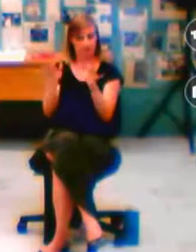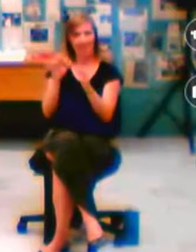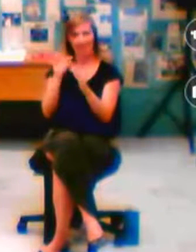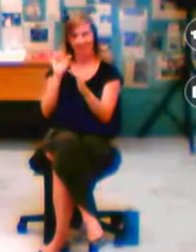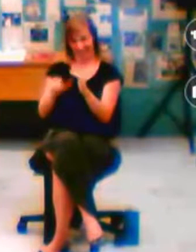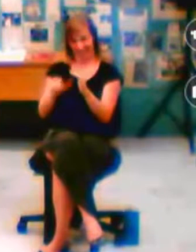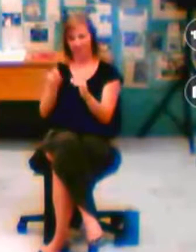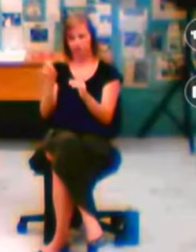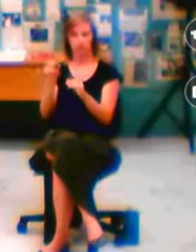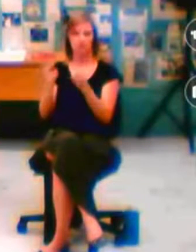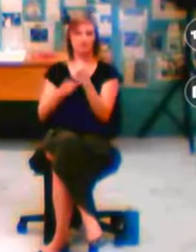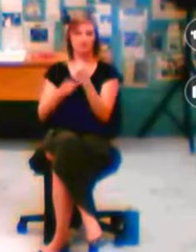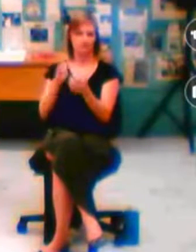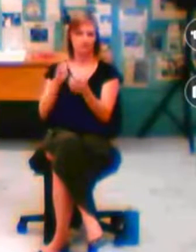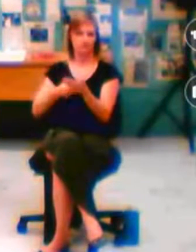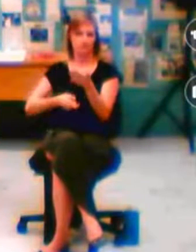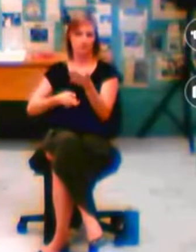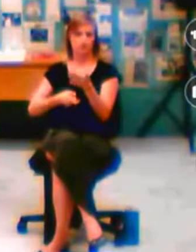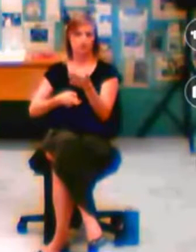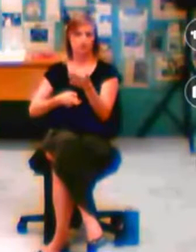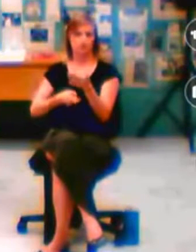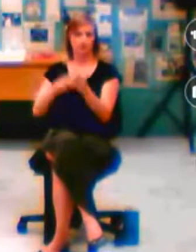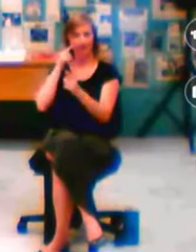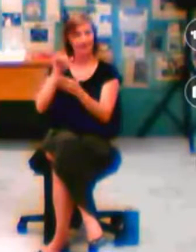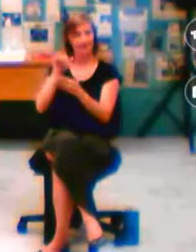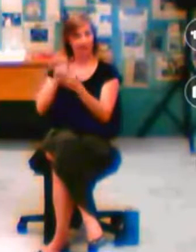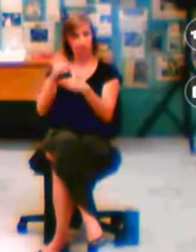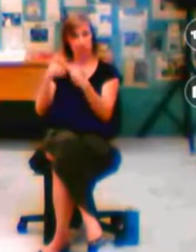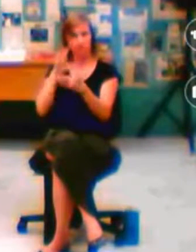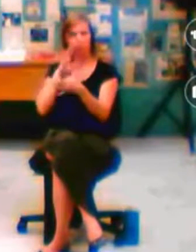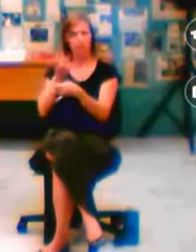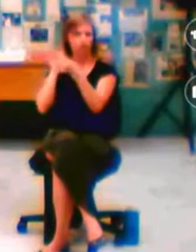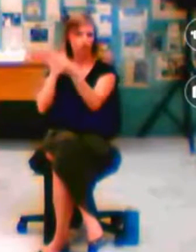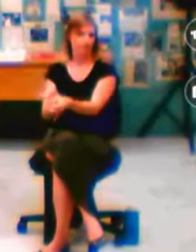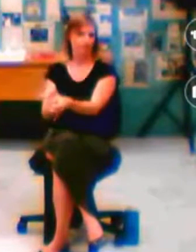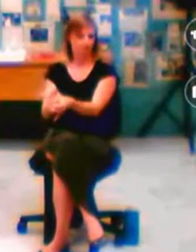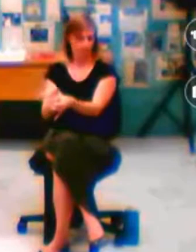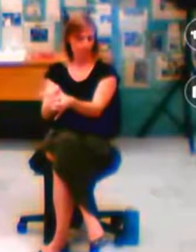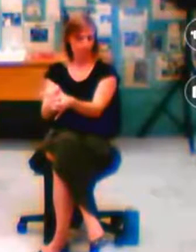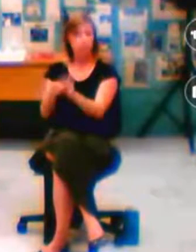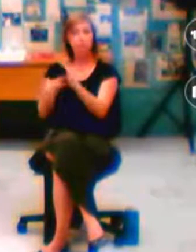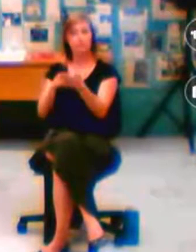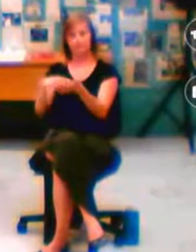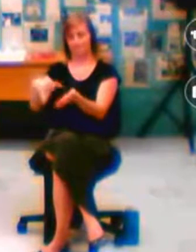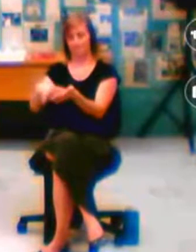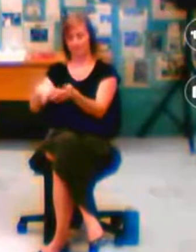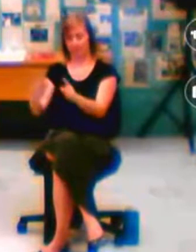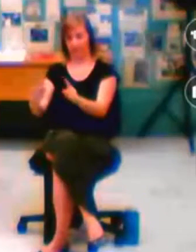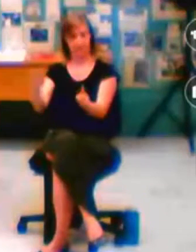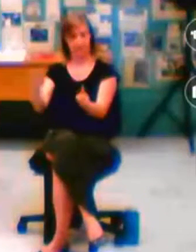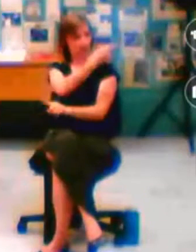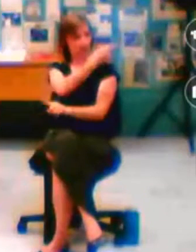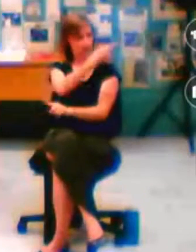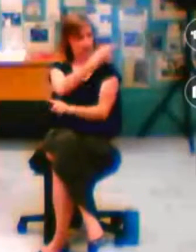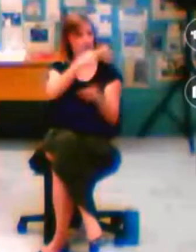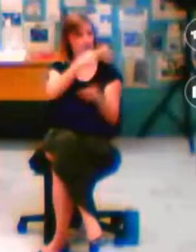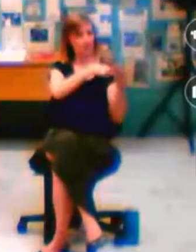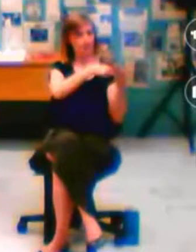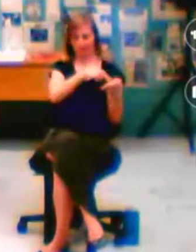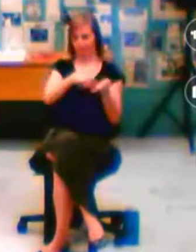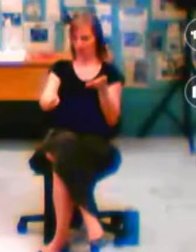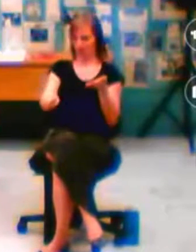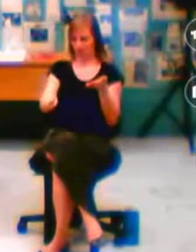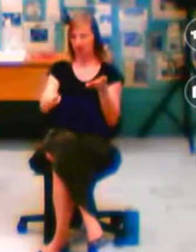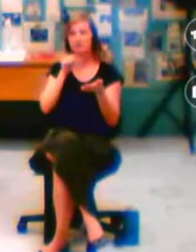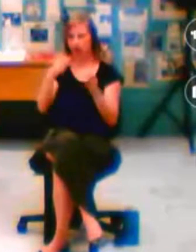decision. In terms of who's going to handle the premiums and payments and adjudicating, that is actually where a